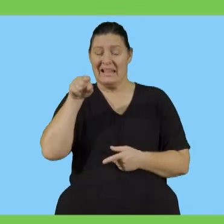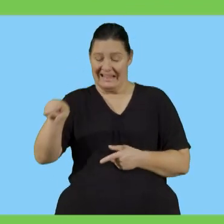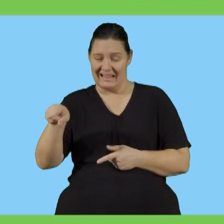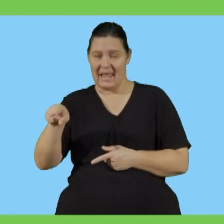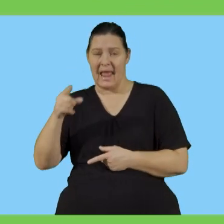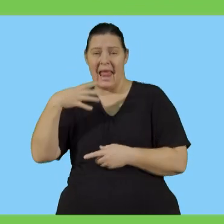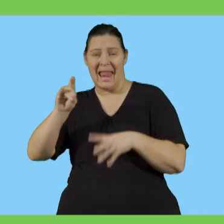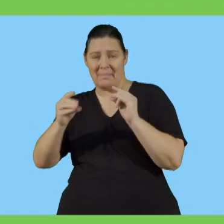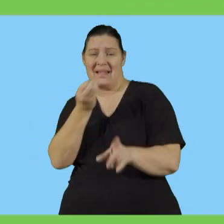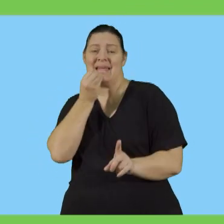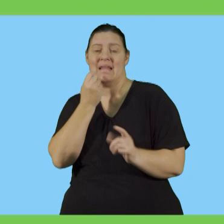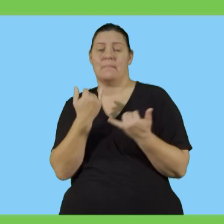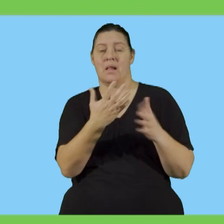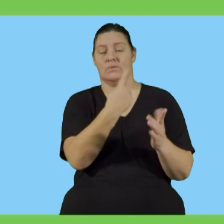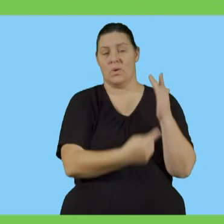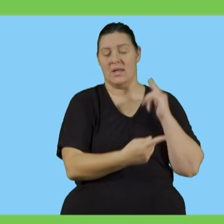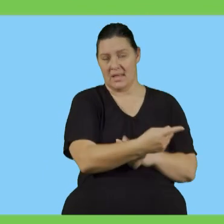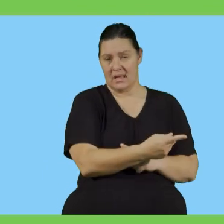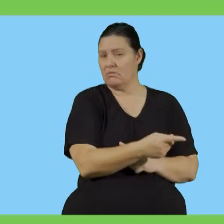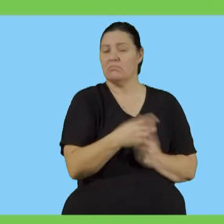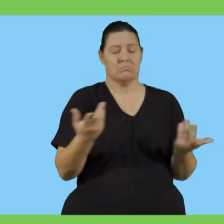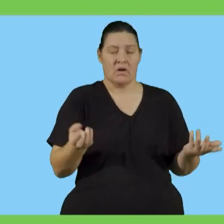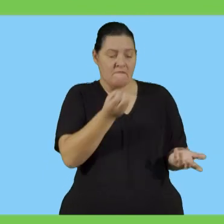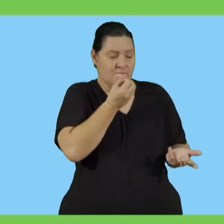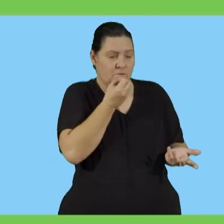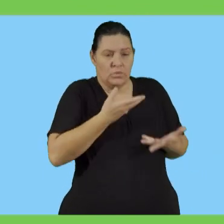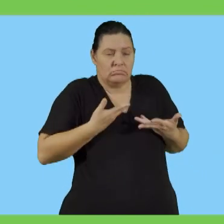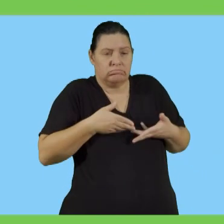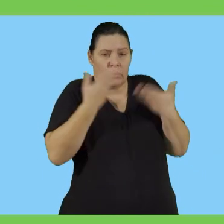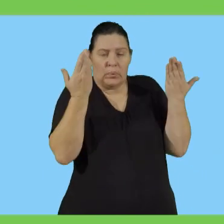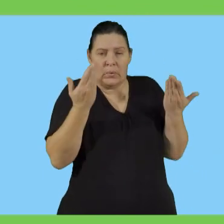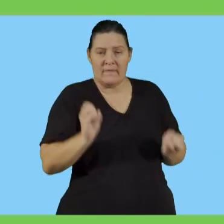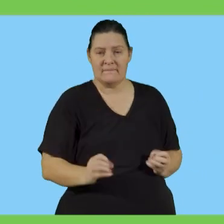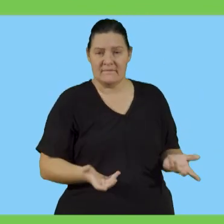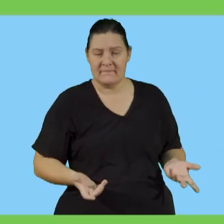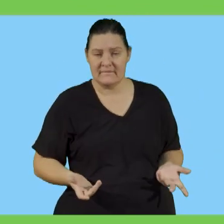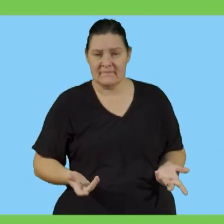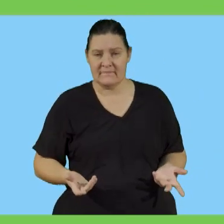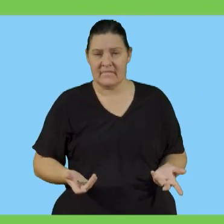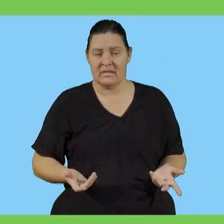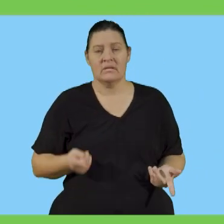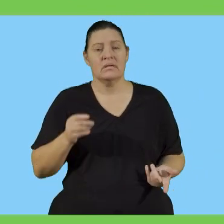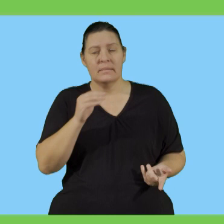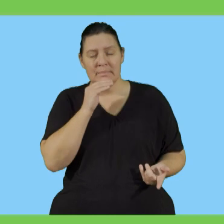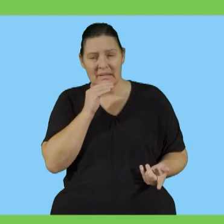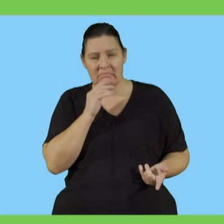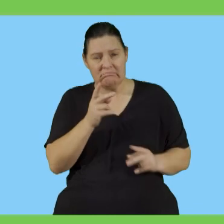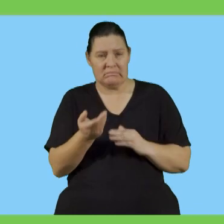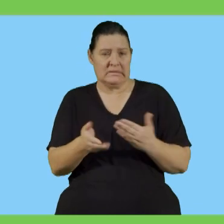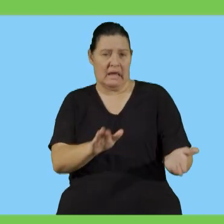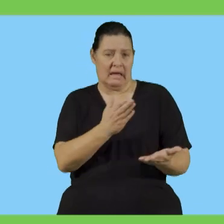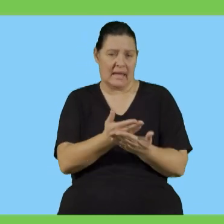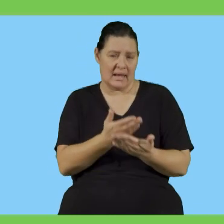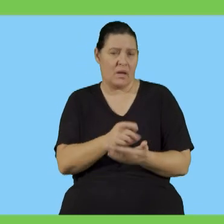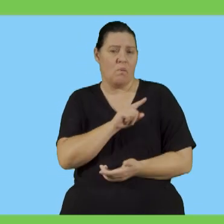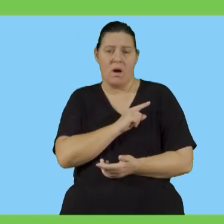that eat plants. So these animals would not have food, and they could